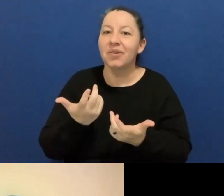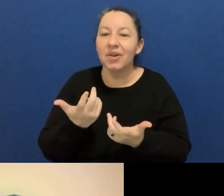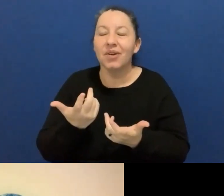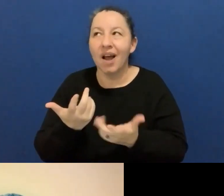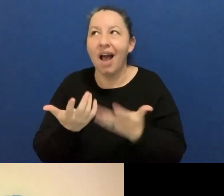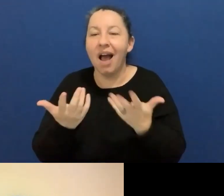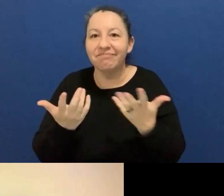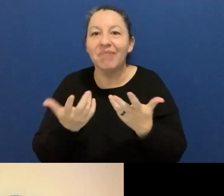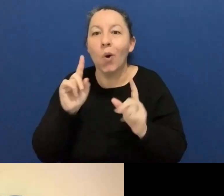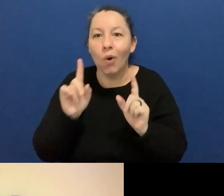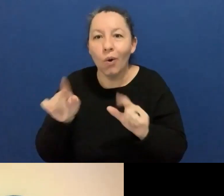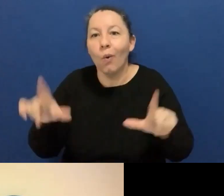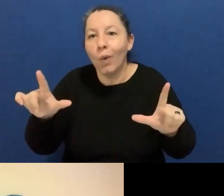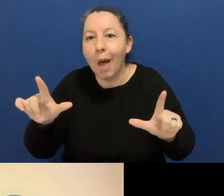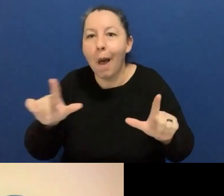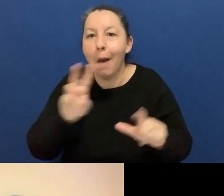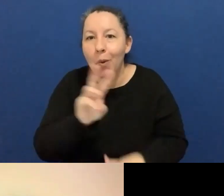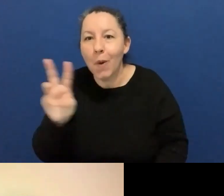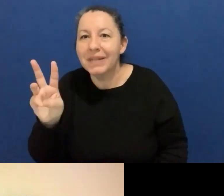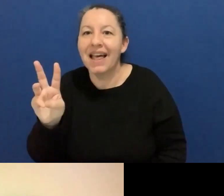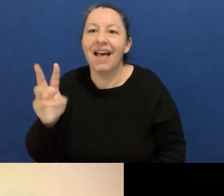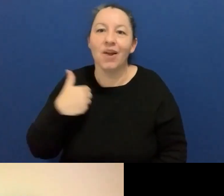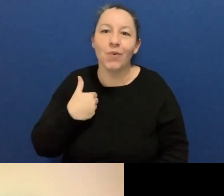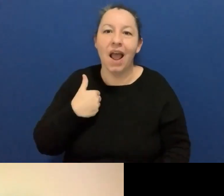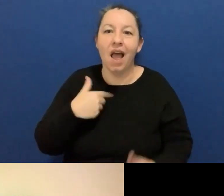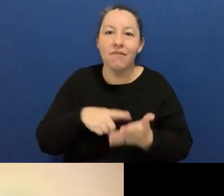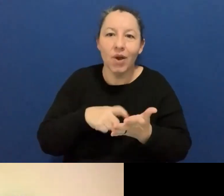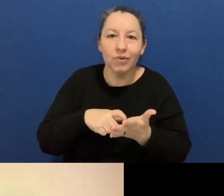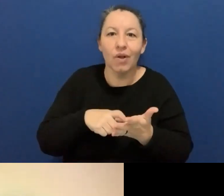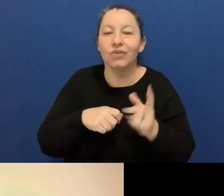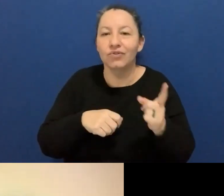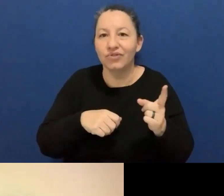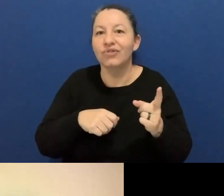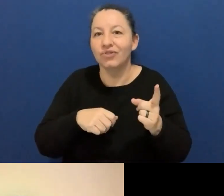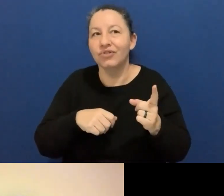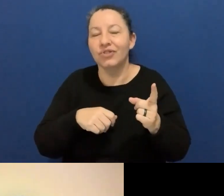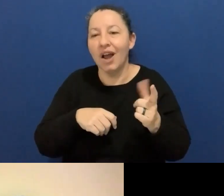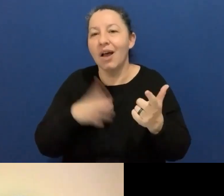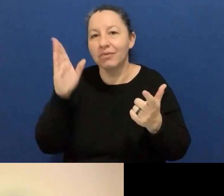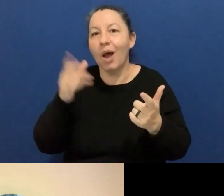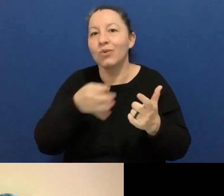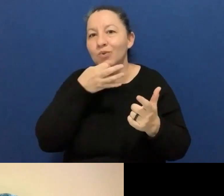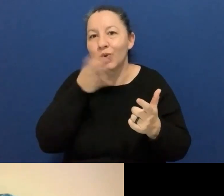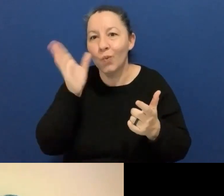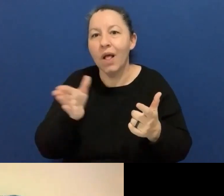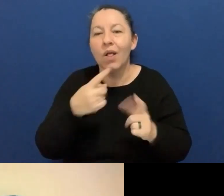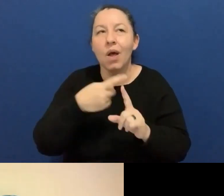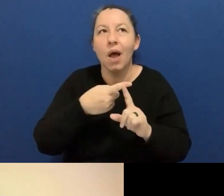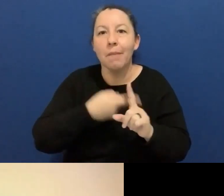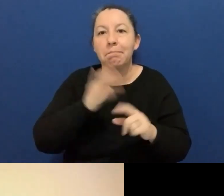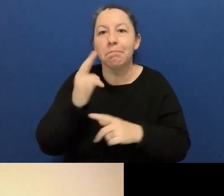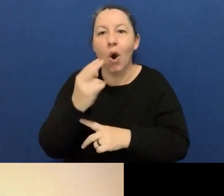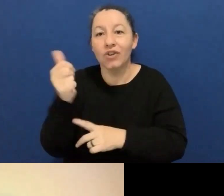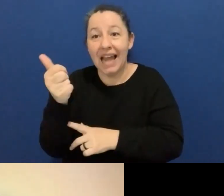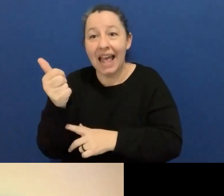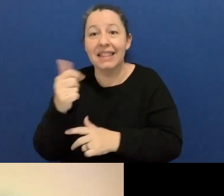Go to our website. We have other Archaeology Abridged talks coming up. We have one on March 10th, and then a